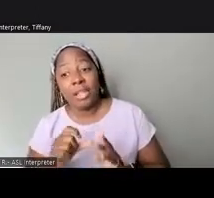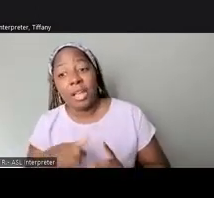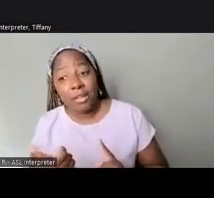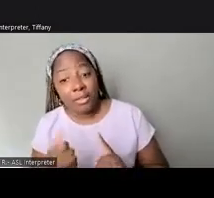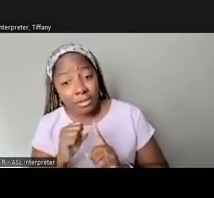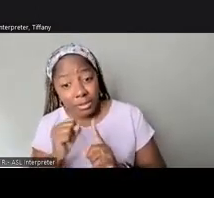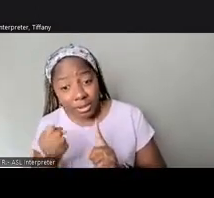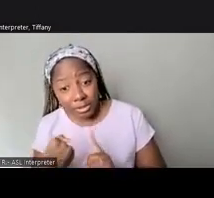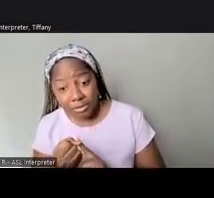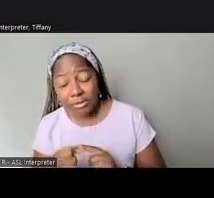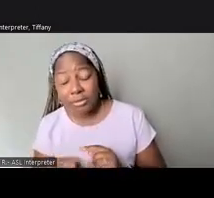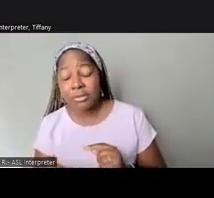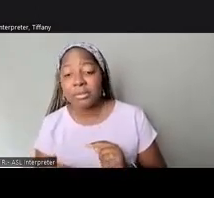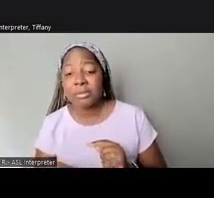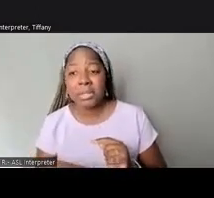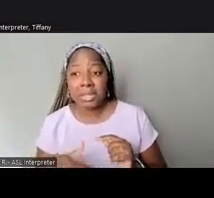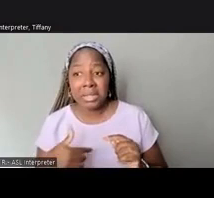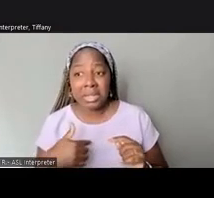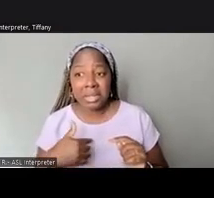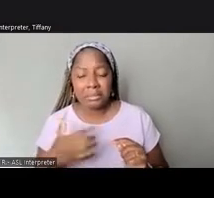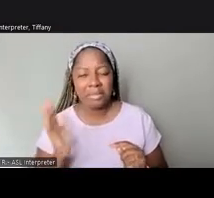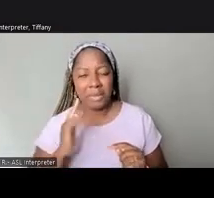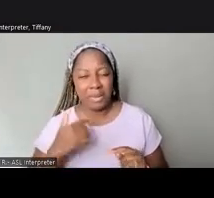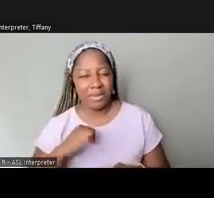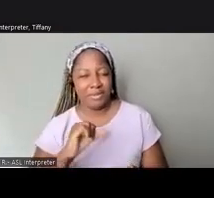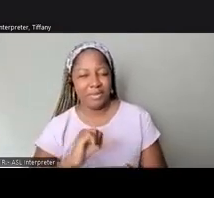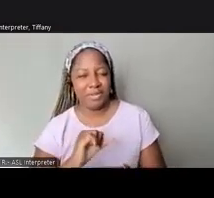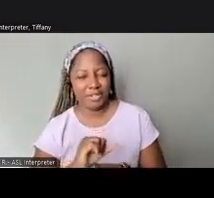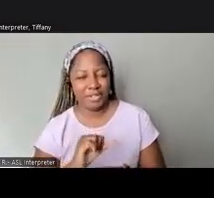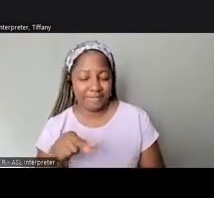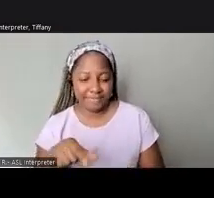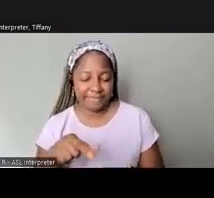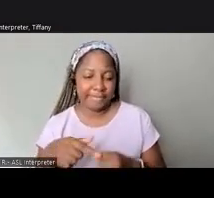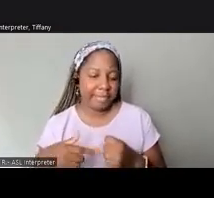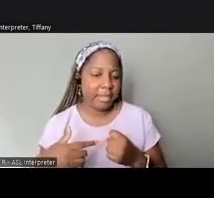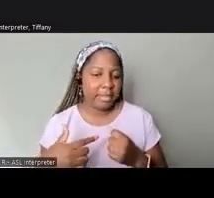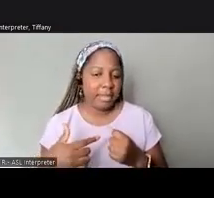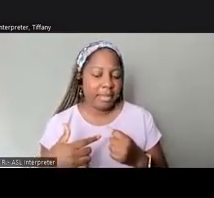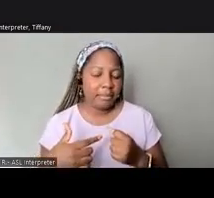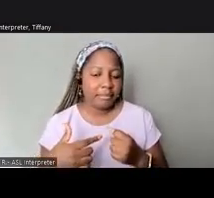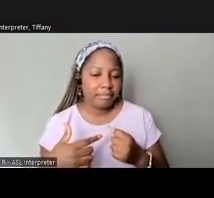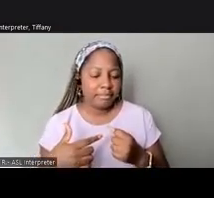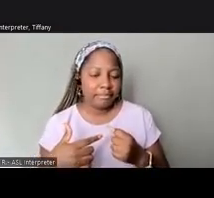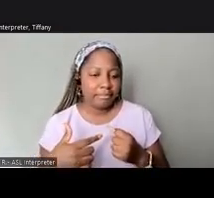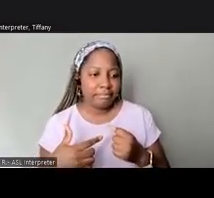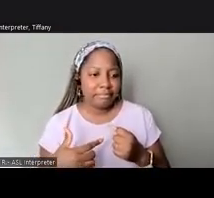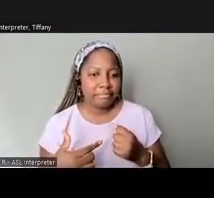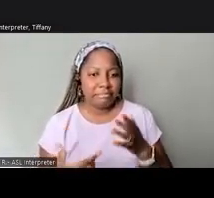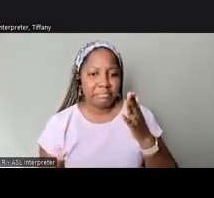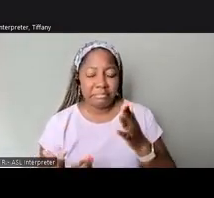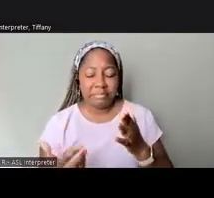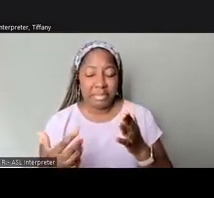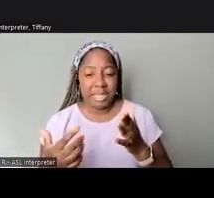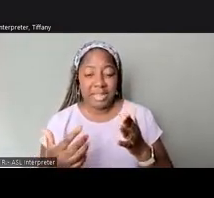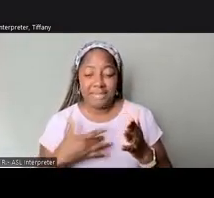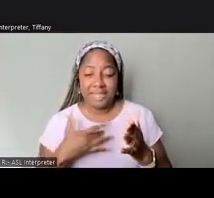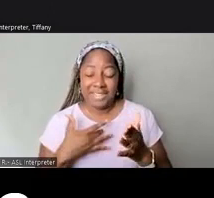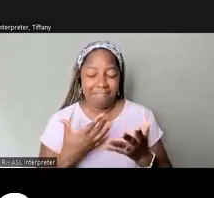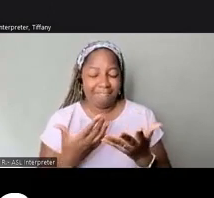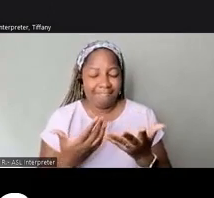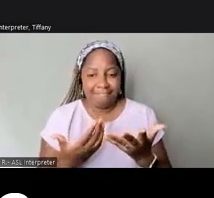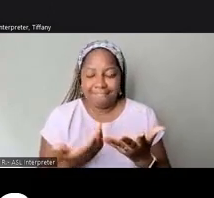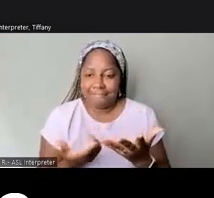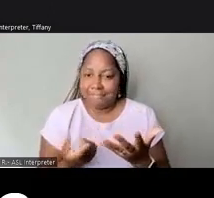state something, and this is when I was employed in a particular place. It's like, okay, I'm going to say what needs to be said. I know that there